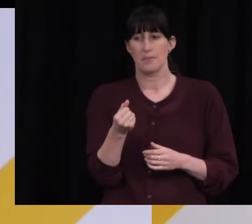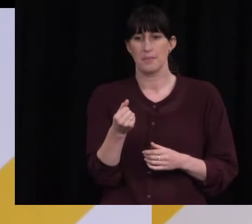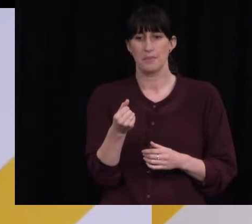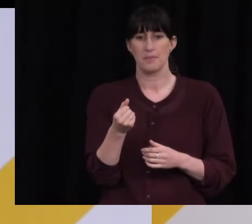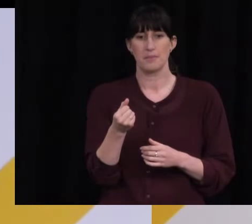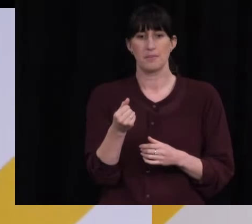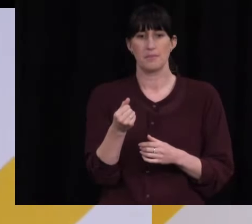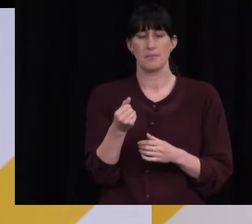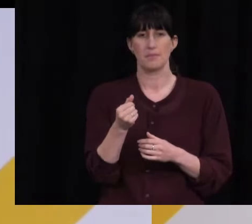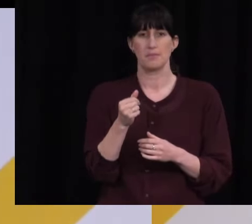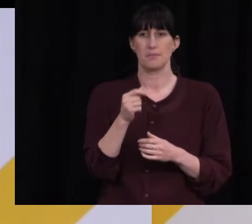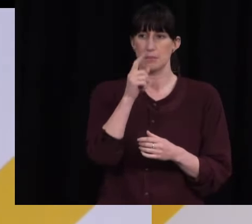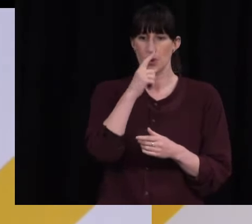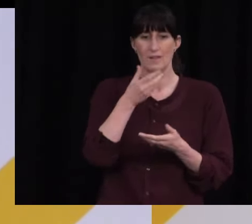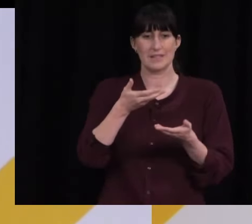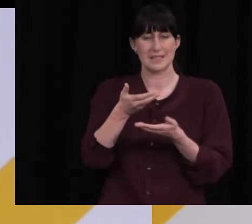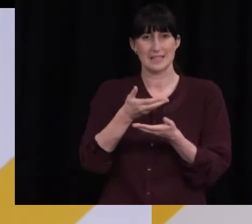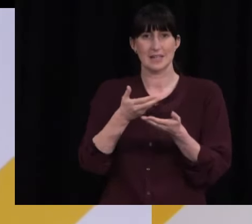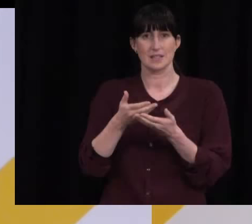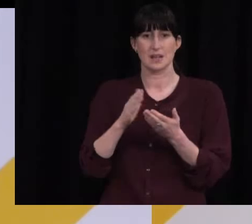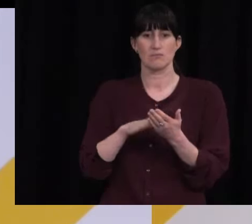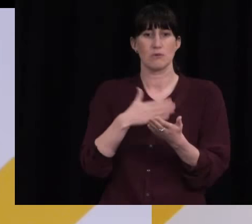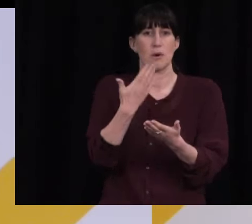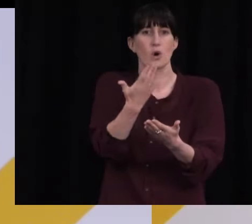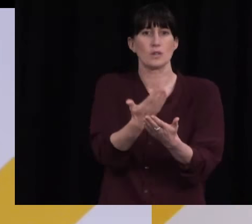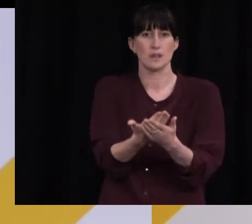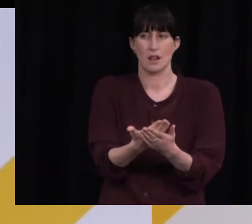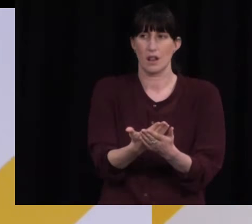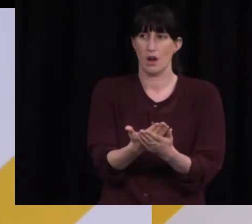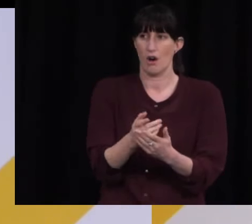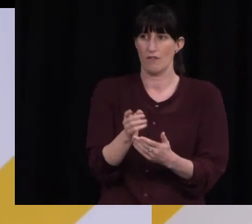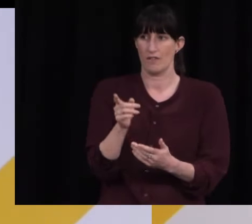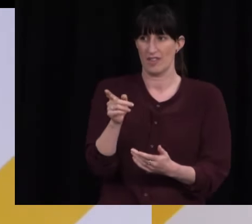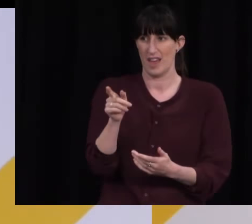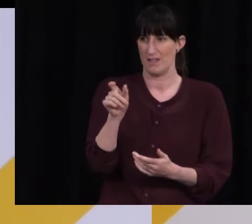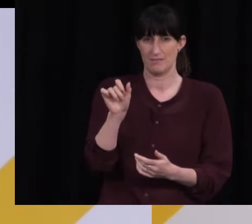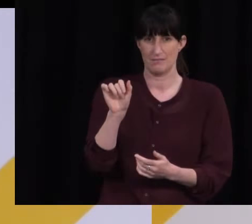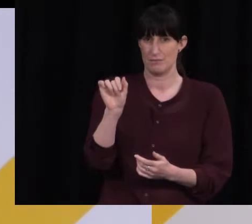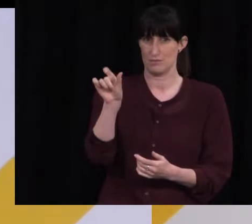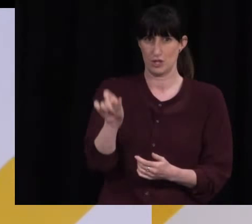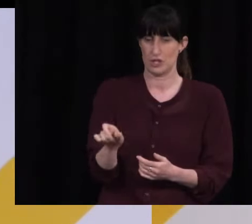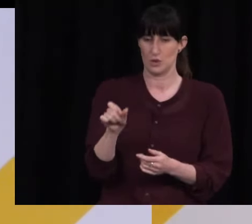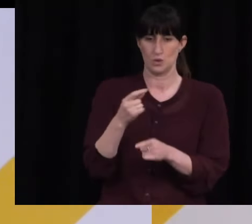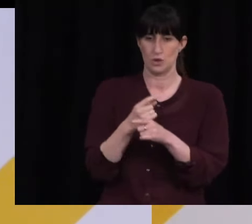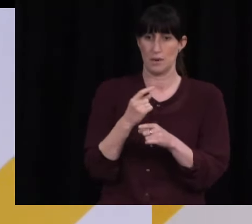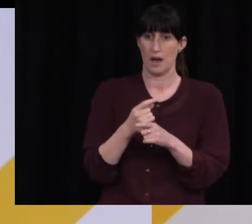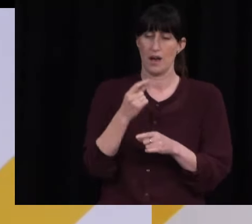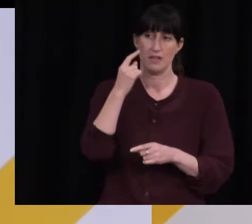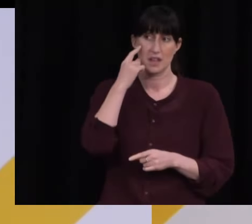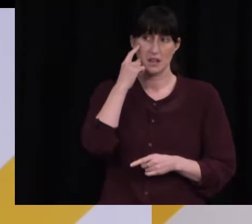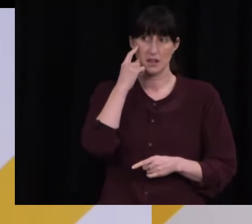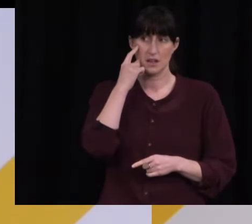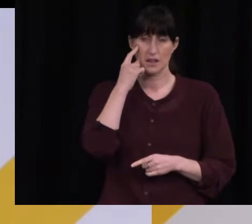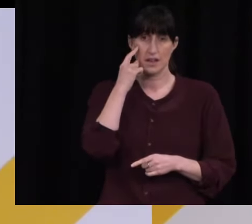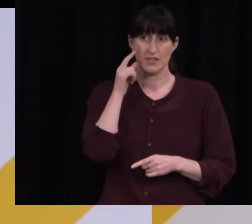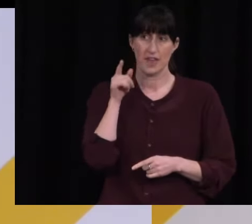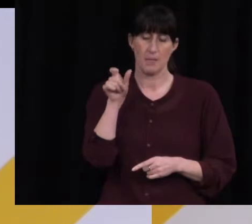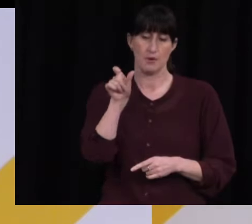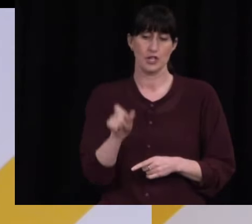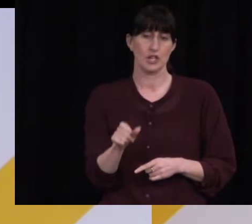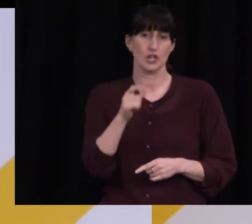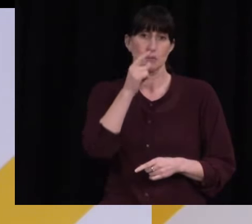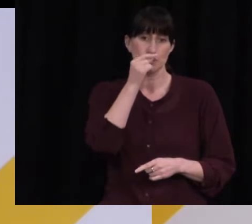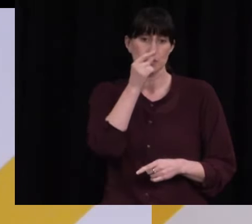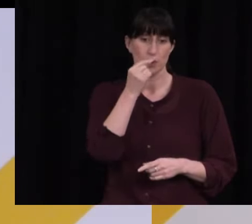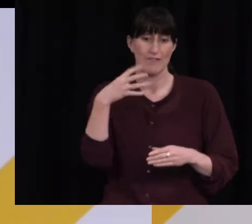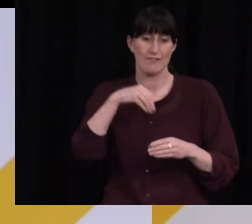Taylor some of his proposals. It sounds to me like he would be a perfect candidate for our self-isolation pilot. Of